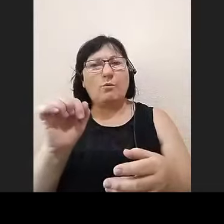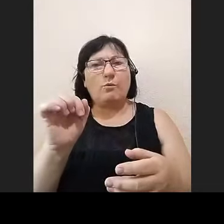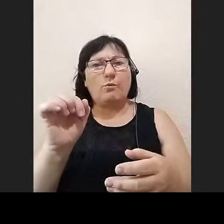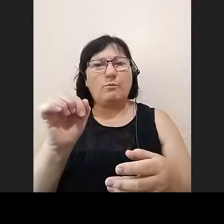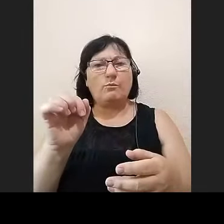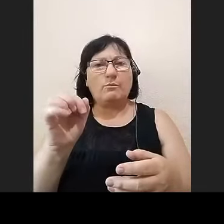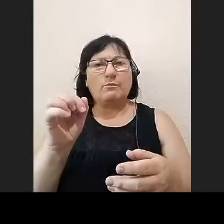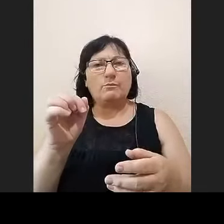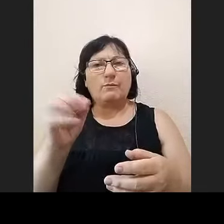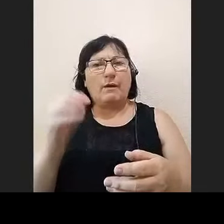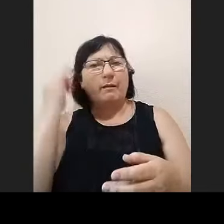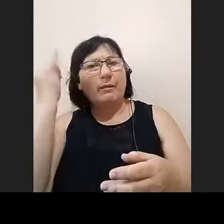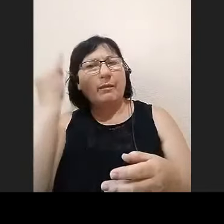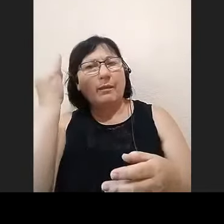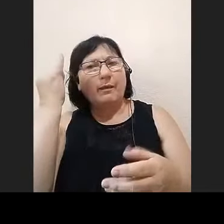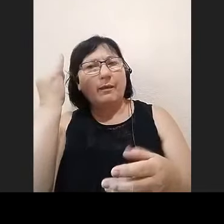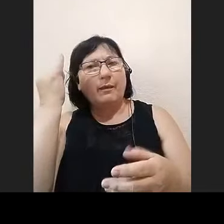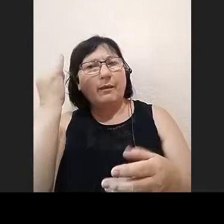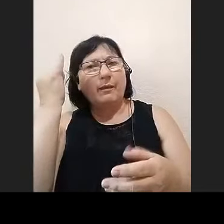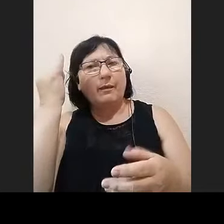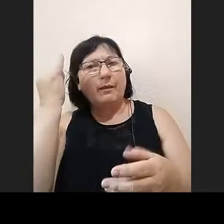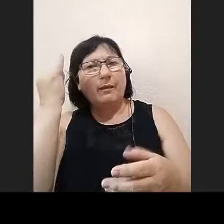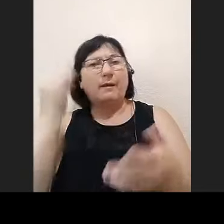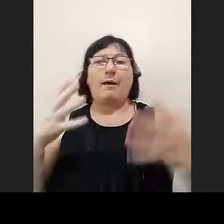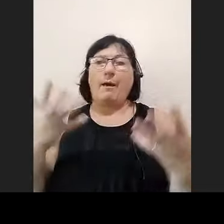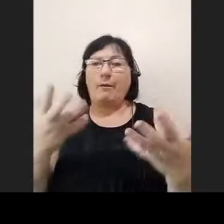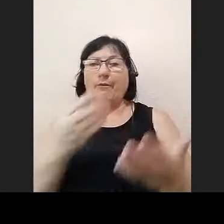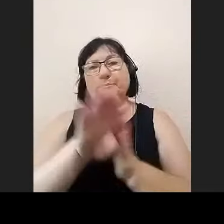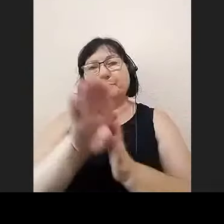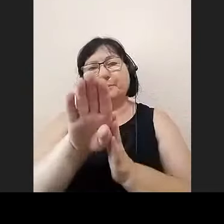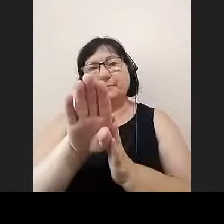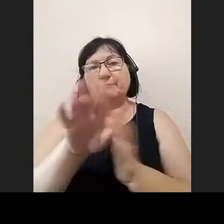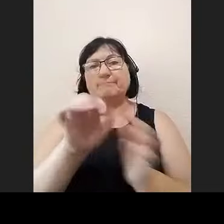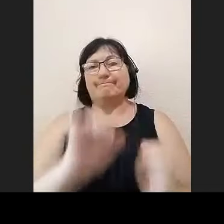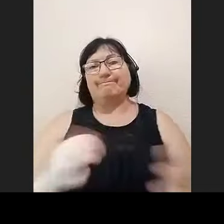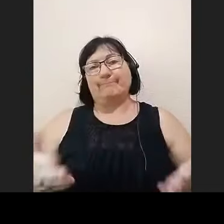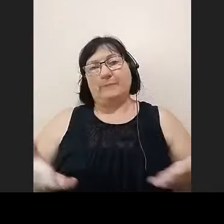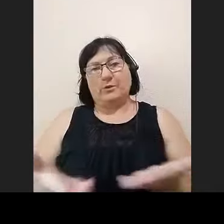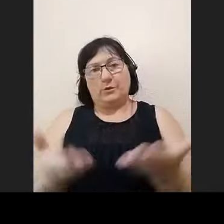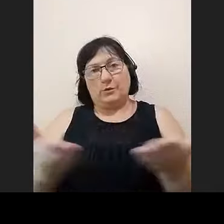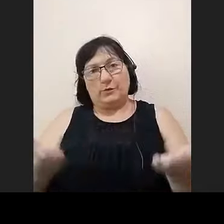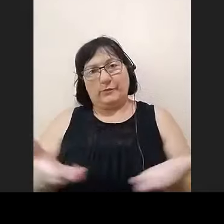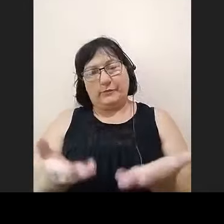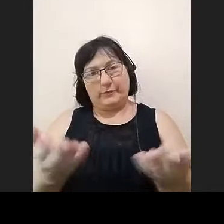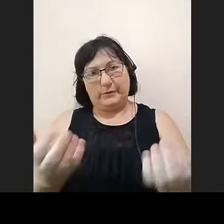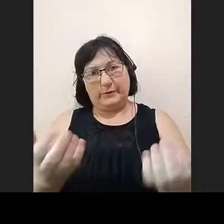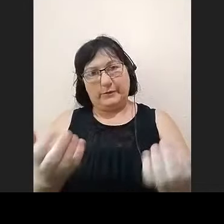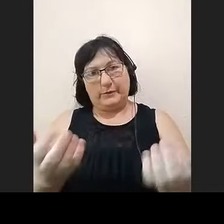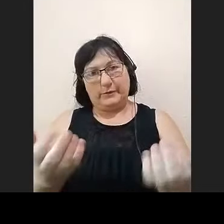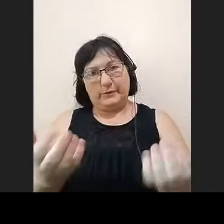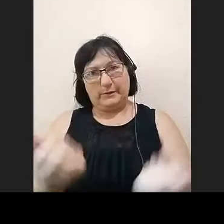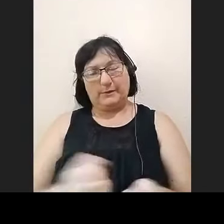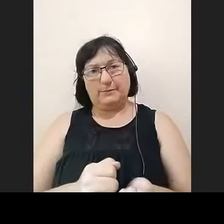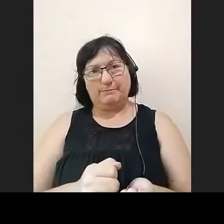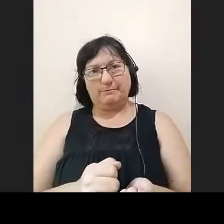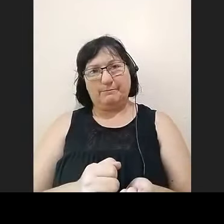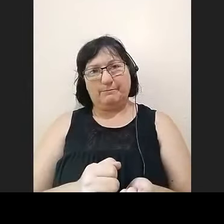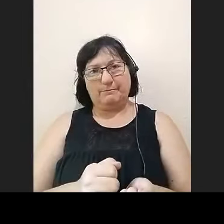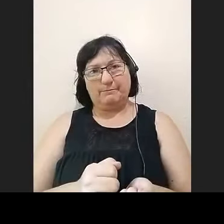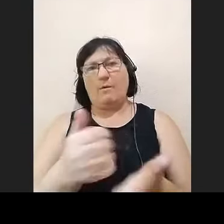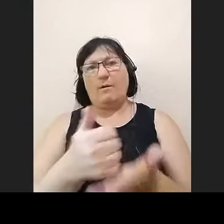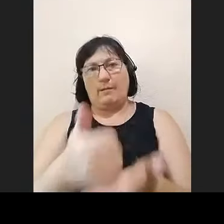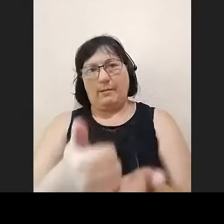to you. Therefore, your participation is highly encouraged. So with no further